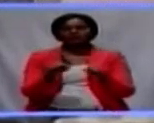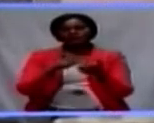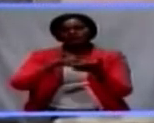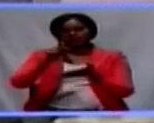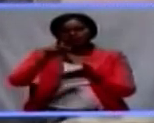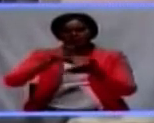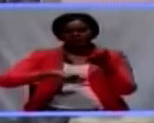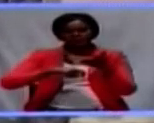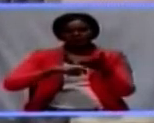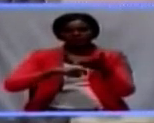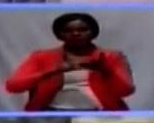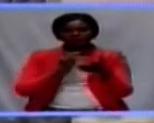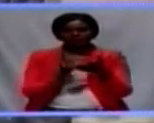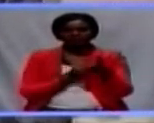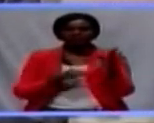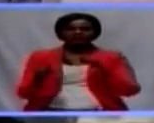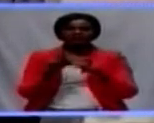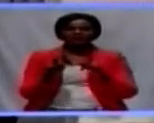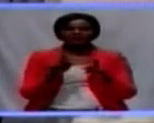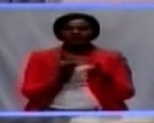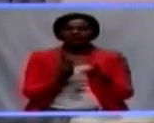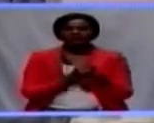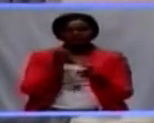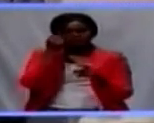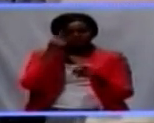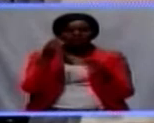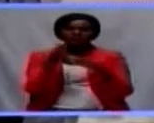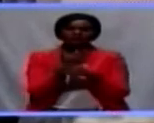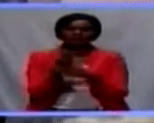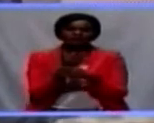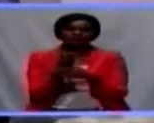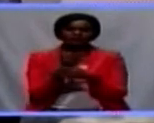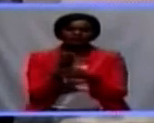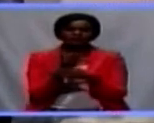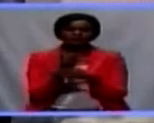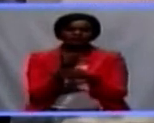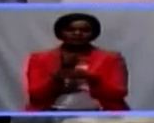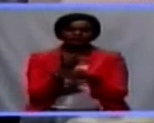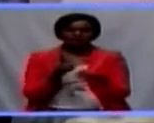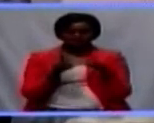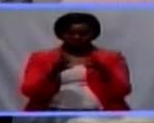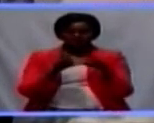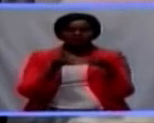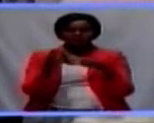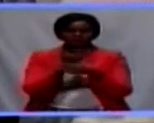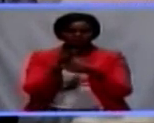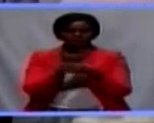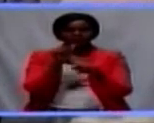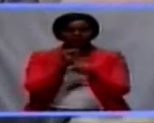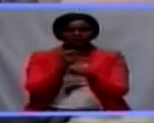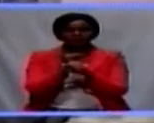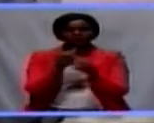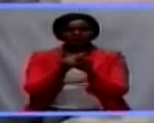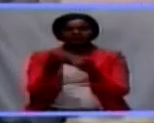tax. We are reasonable people, and we understand business, the way business works in any economy.